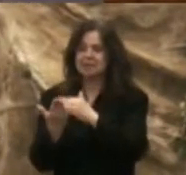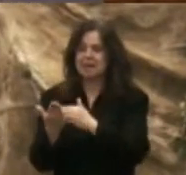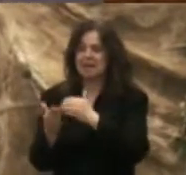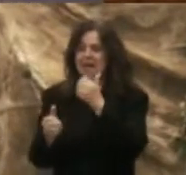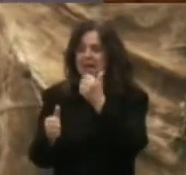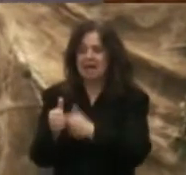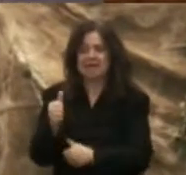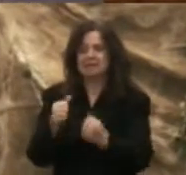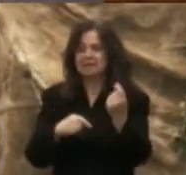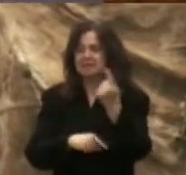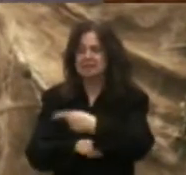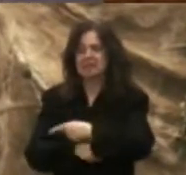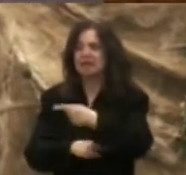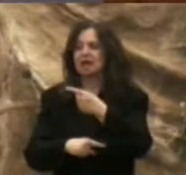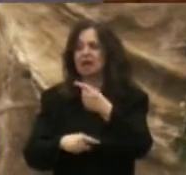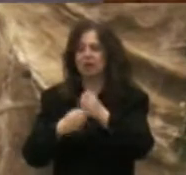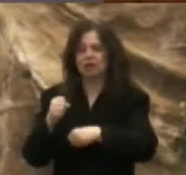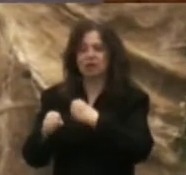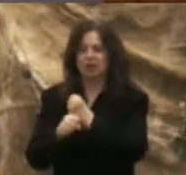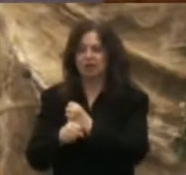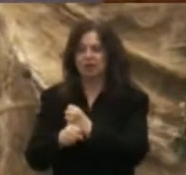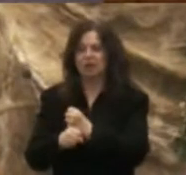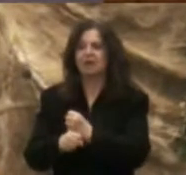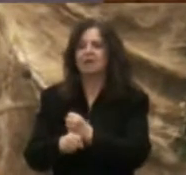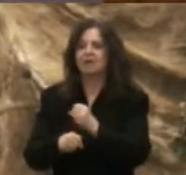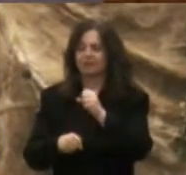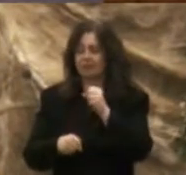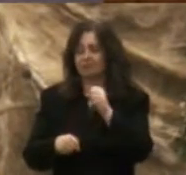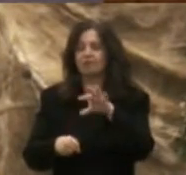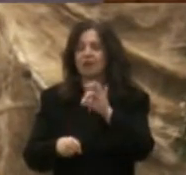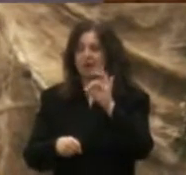wood that will be delivered right to my door.